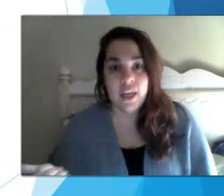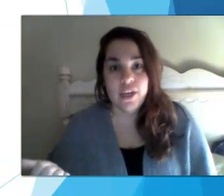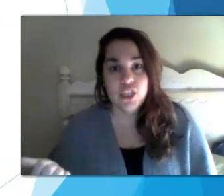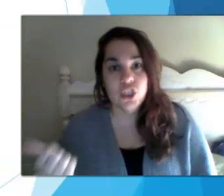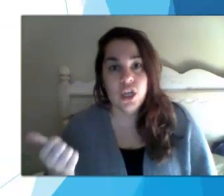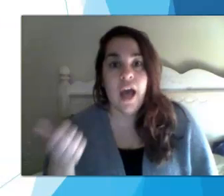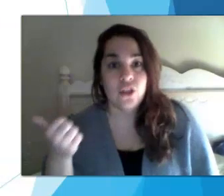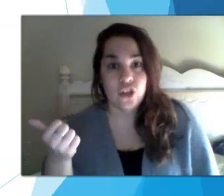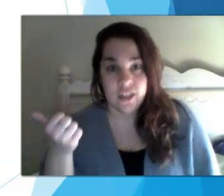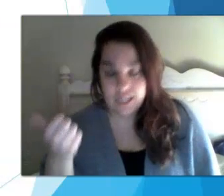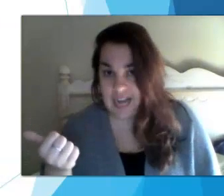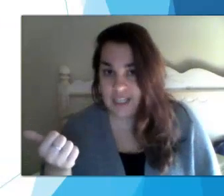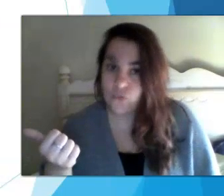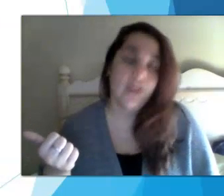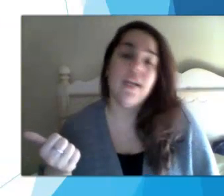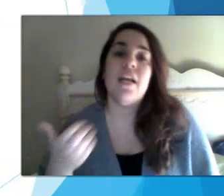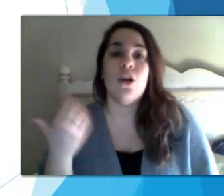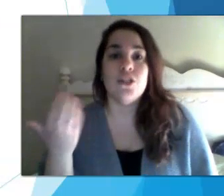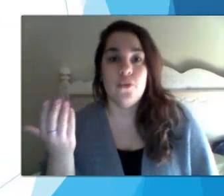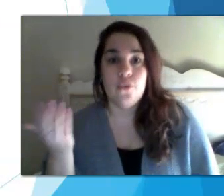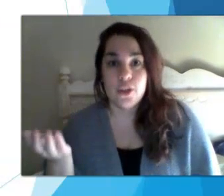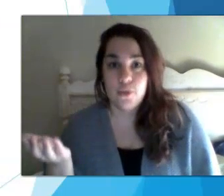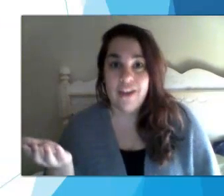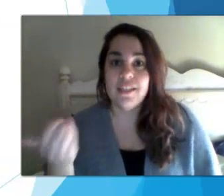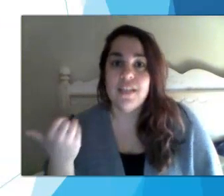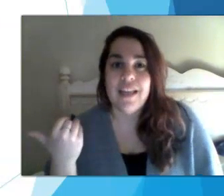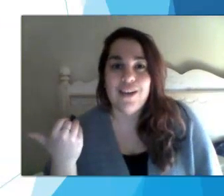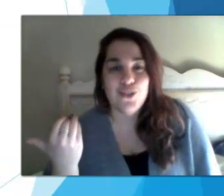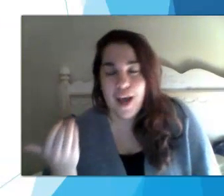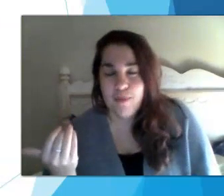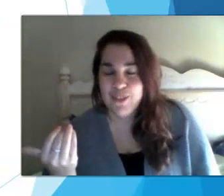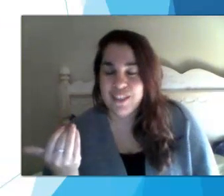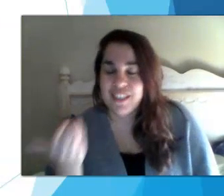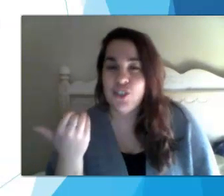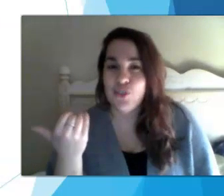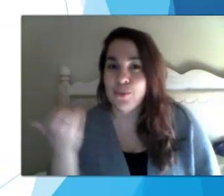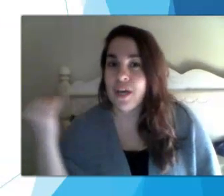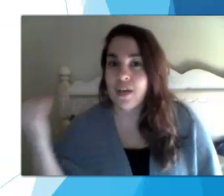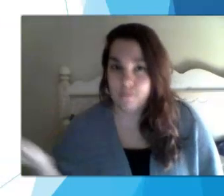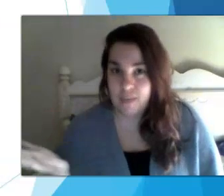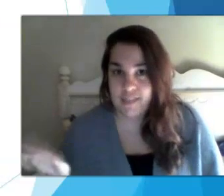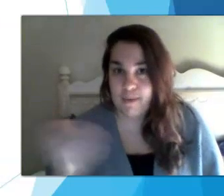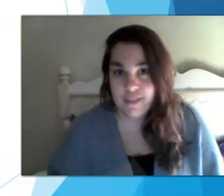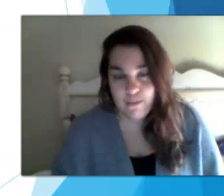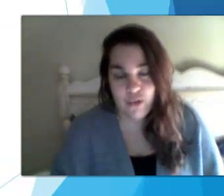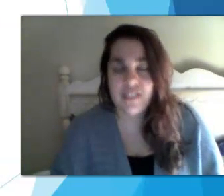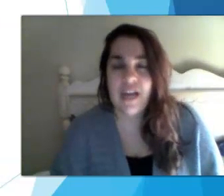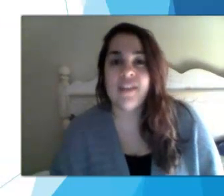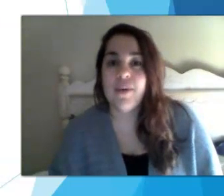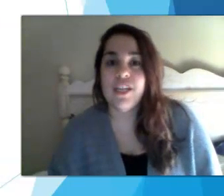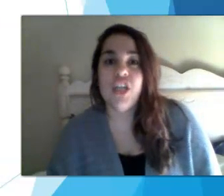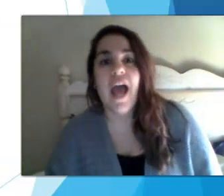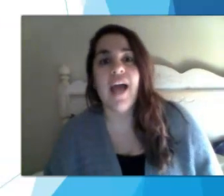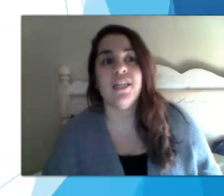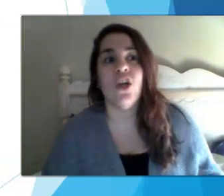the sign language and learning the signs for it. It also, for you parents, allows you the opportunity to be exposed to more